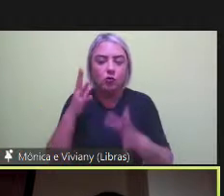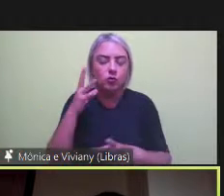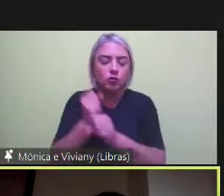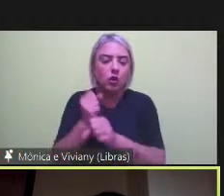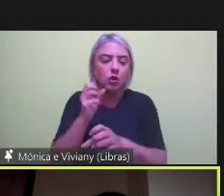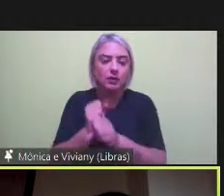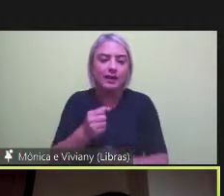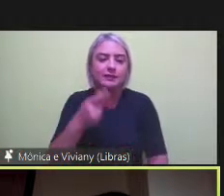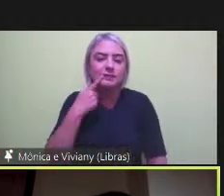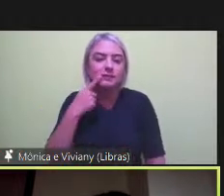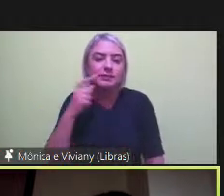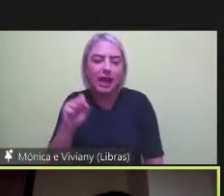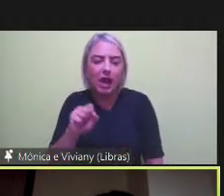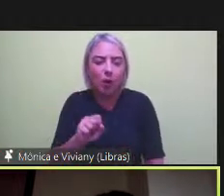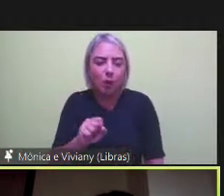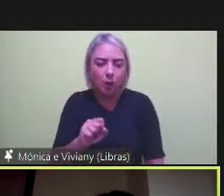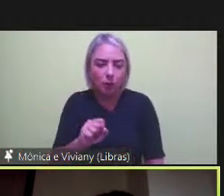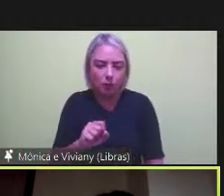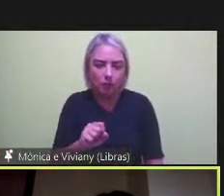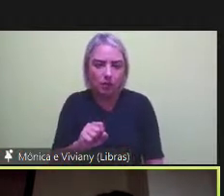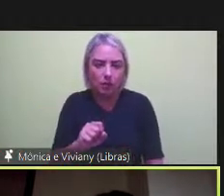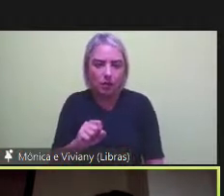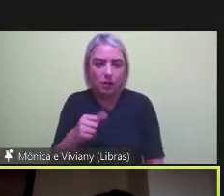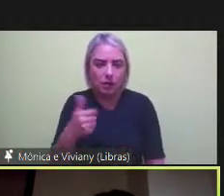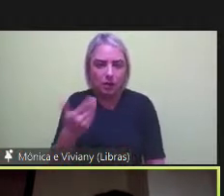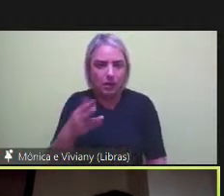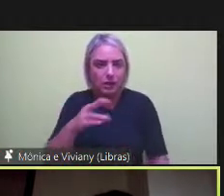2021, the total volume or the amount of